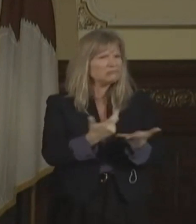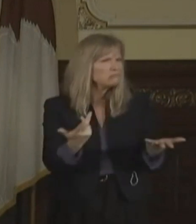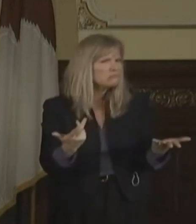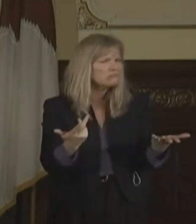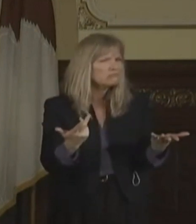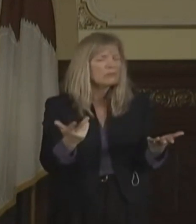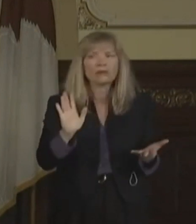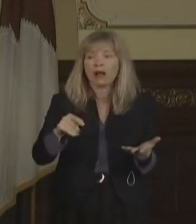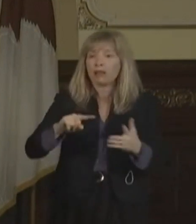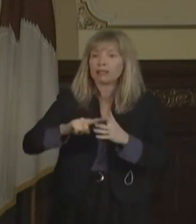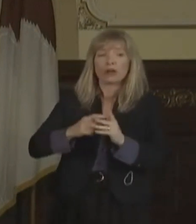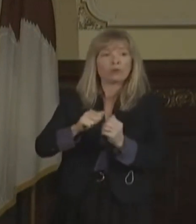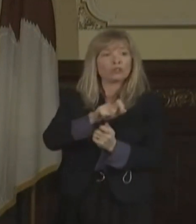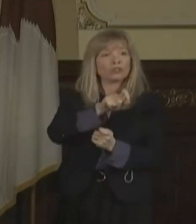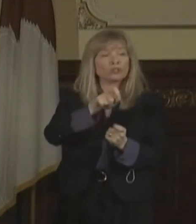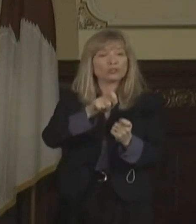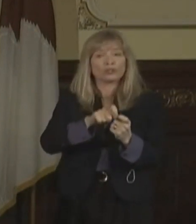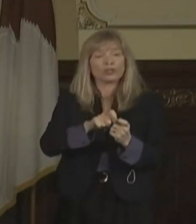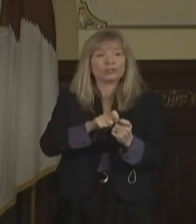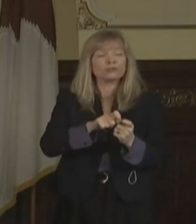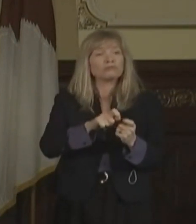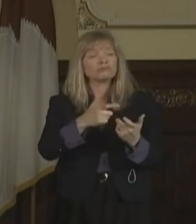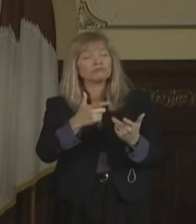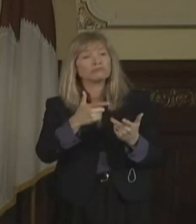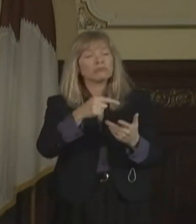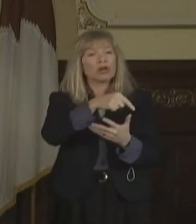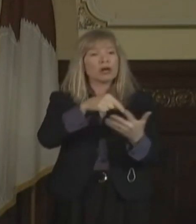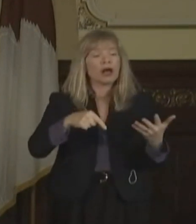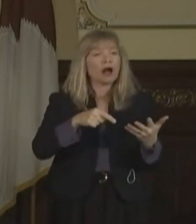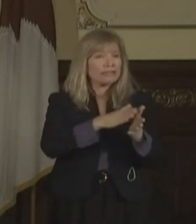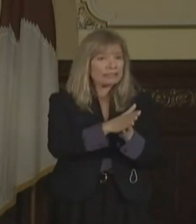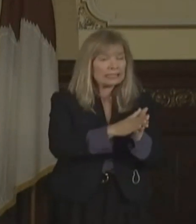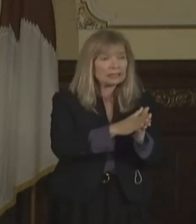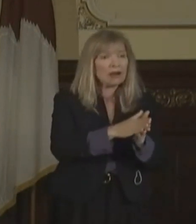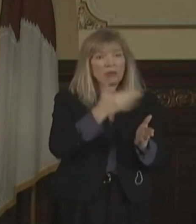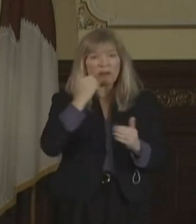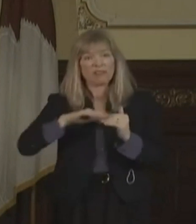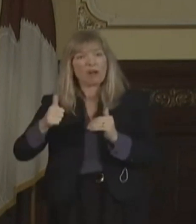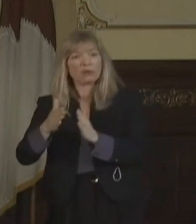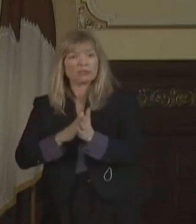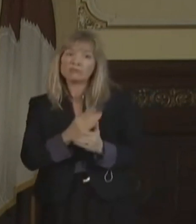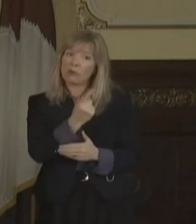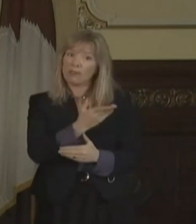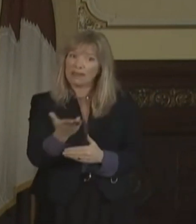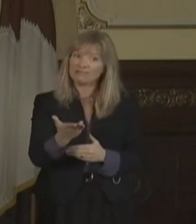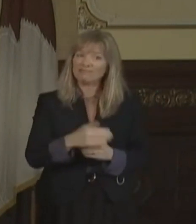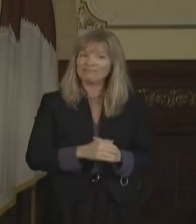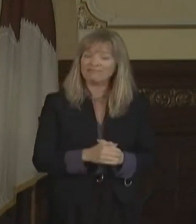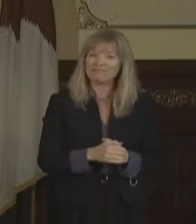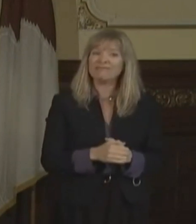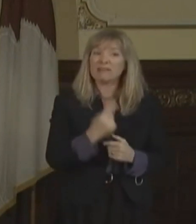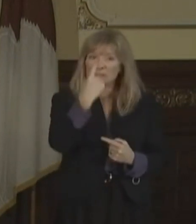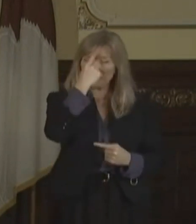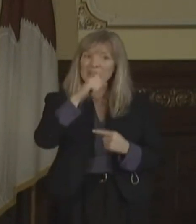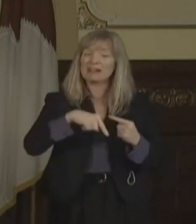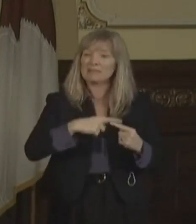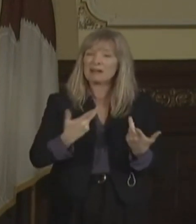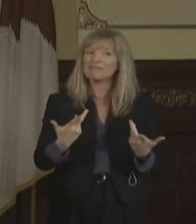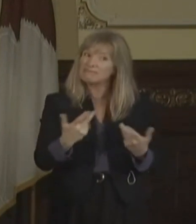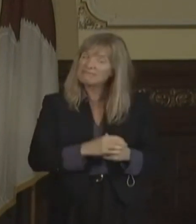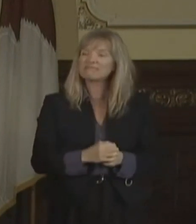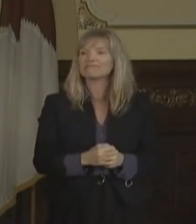Well, let's start with certain are better than others. Certain of these incentives are better than others. That's one thing to take a